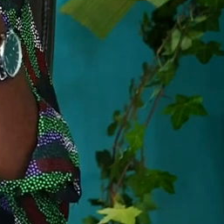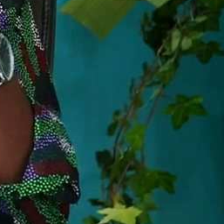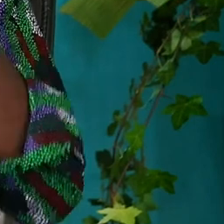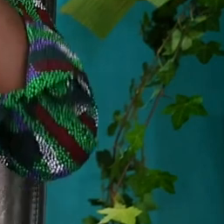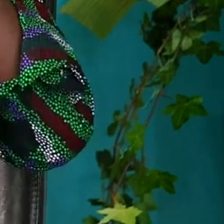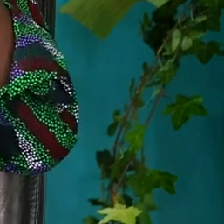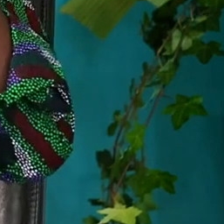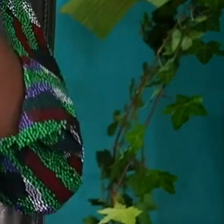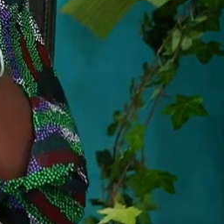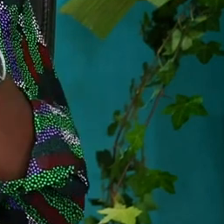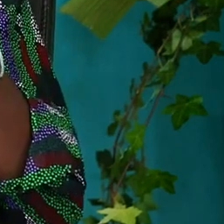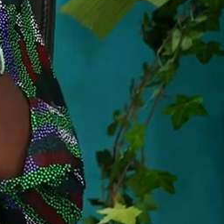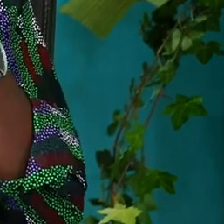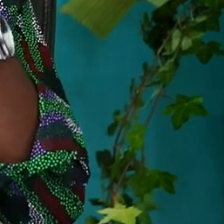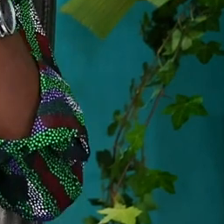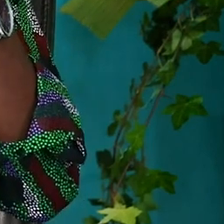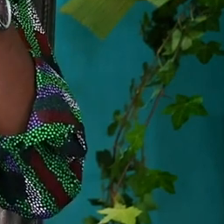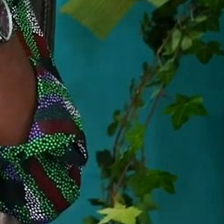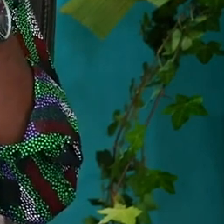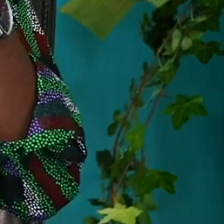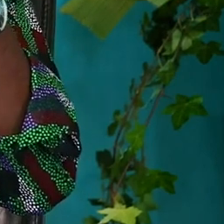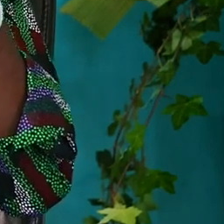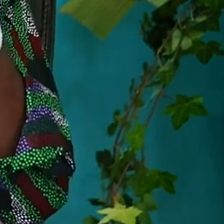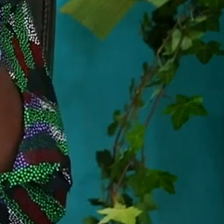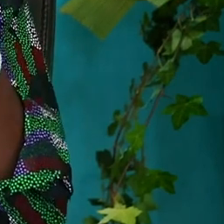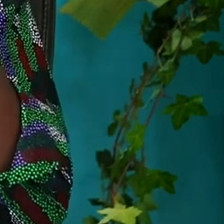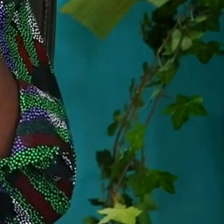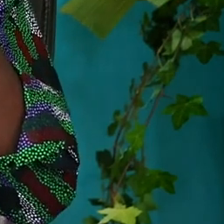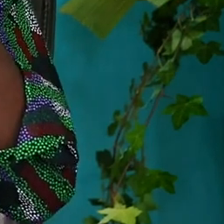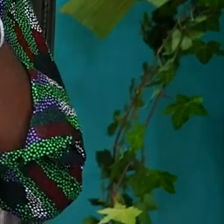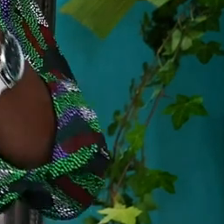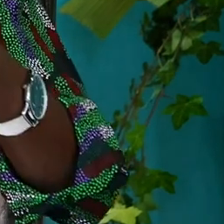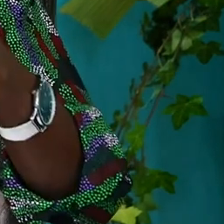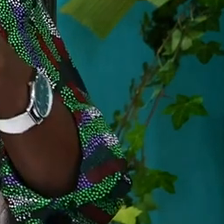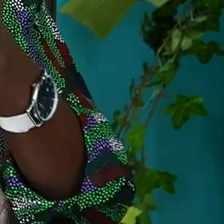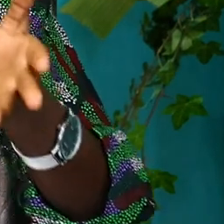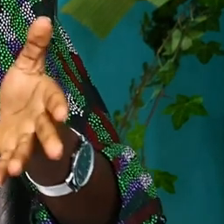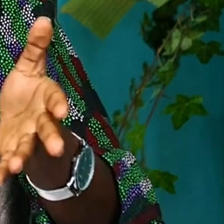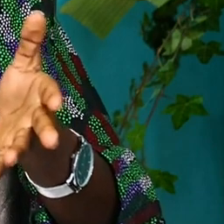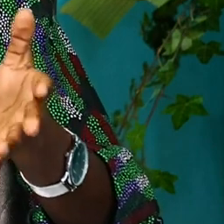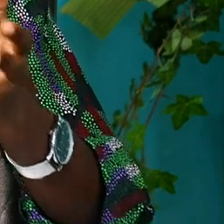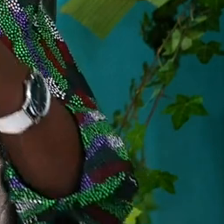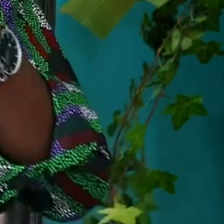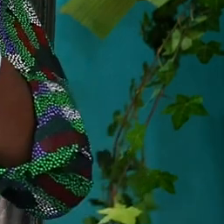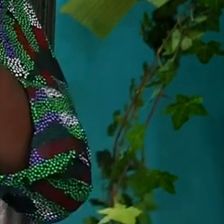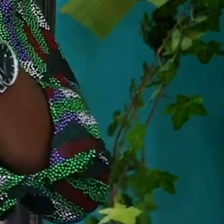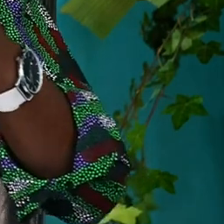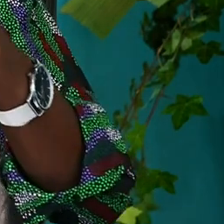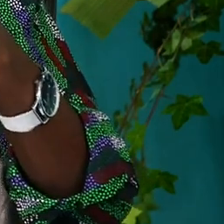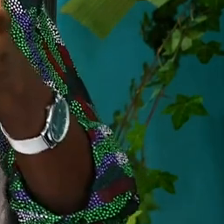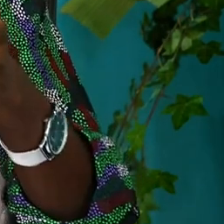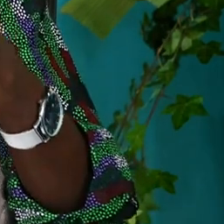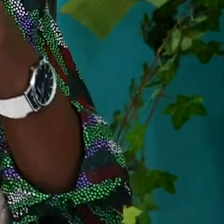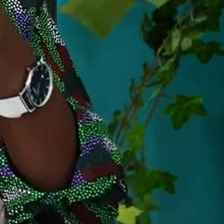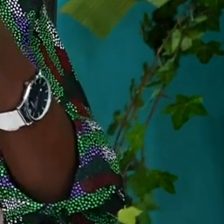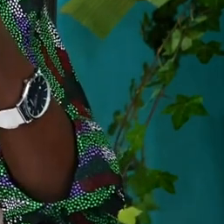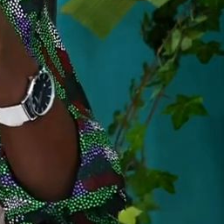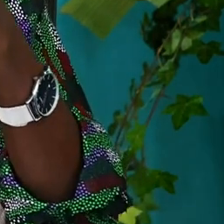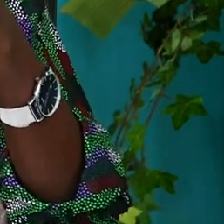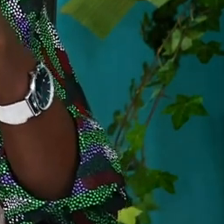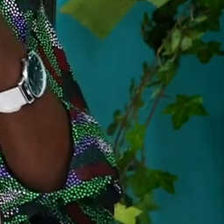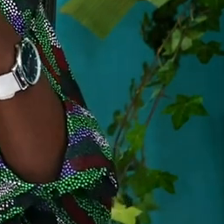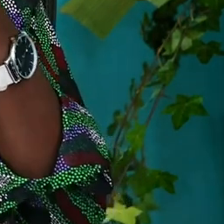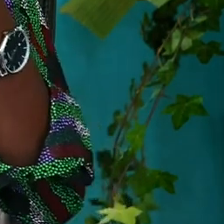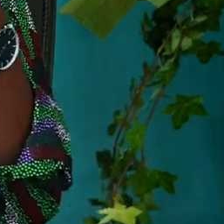God. Be direct. Ask for what you need. This is not a cat and mouse, hide and seek game we are